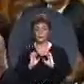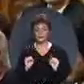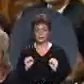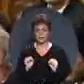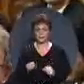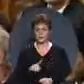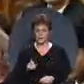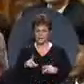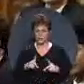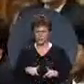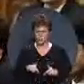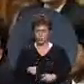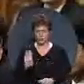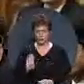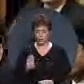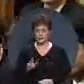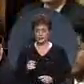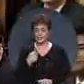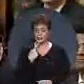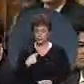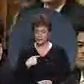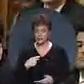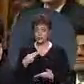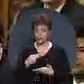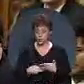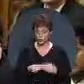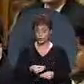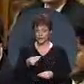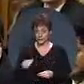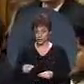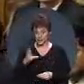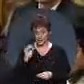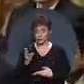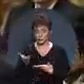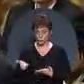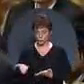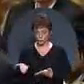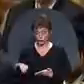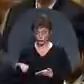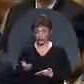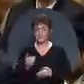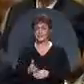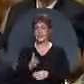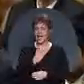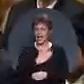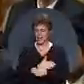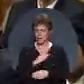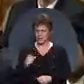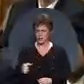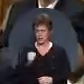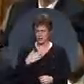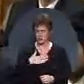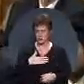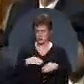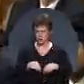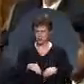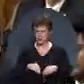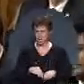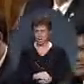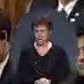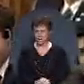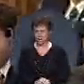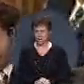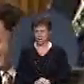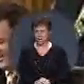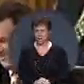Mr. Speaker. Is the member for Bourassa telling me that the contract given to this gentleman was given to him before